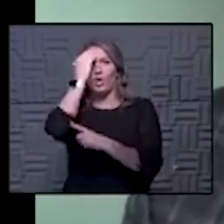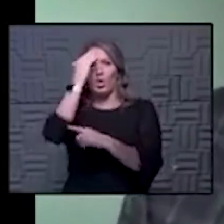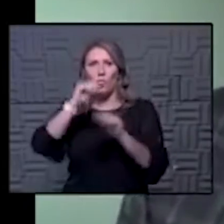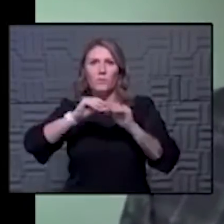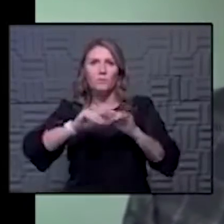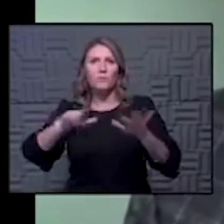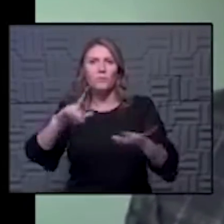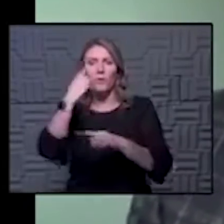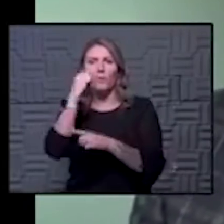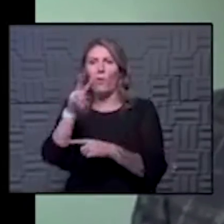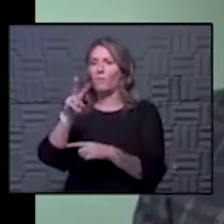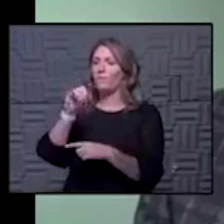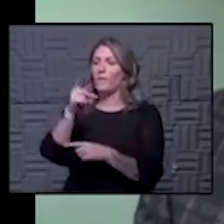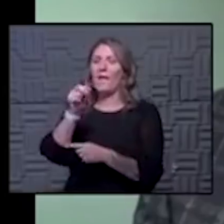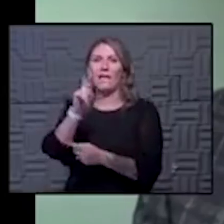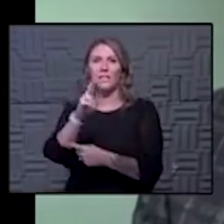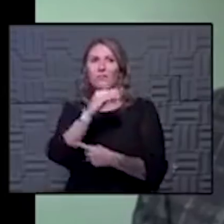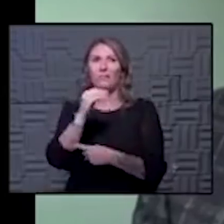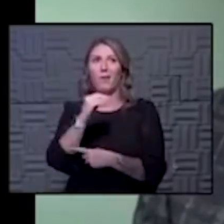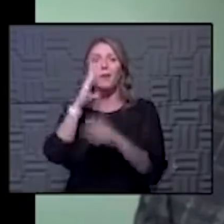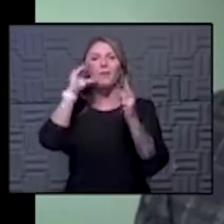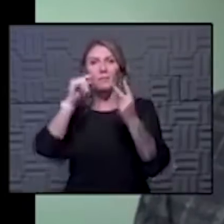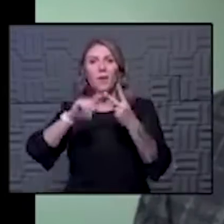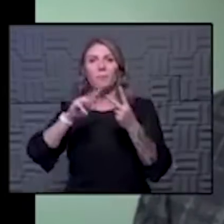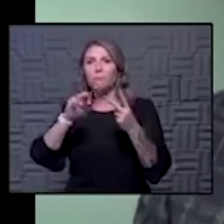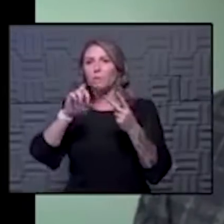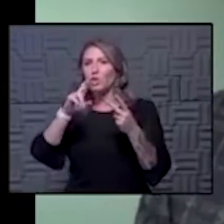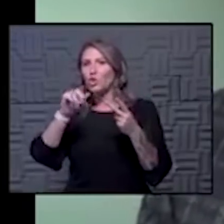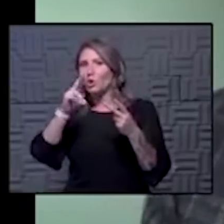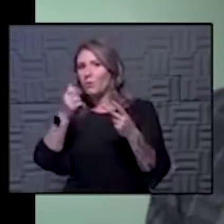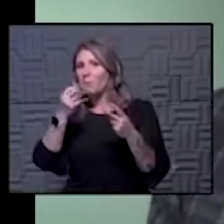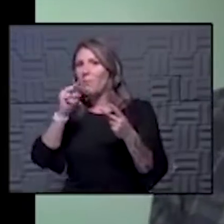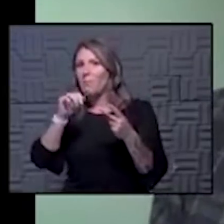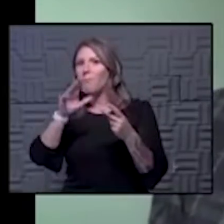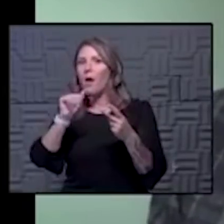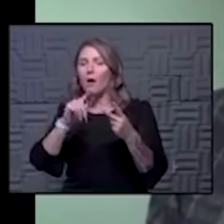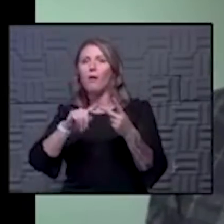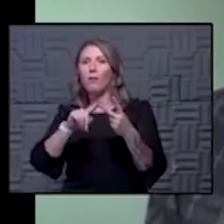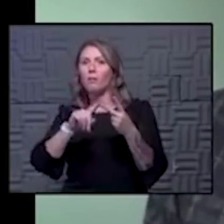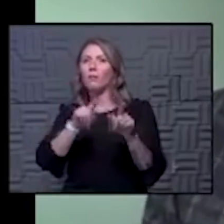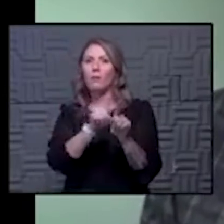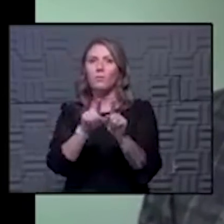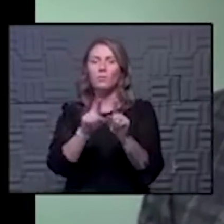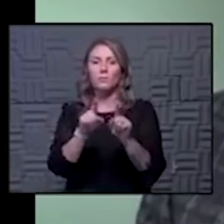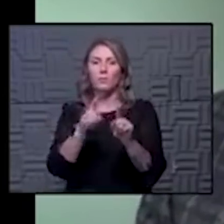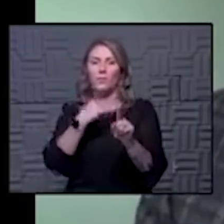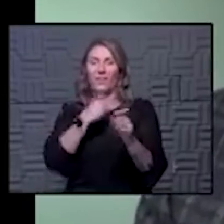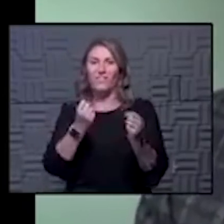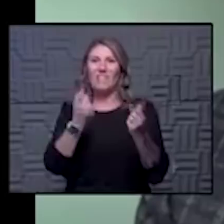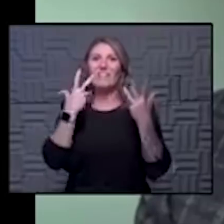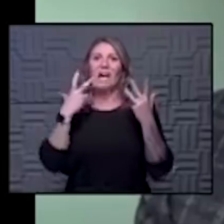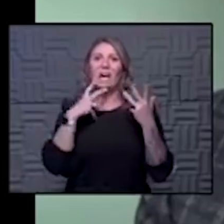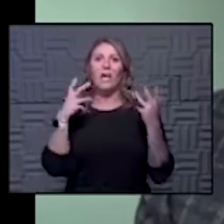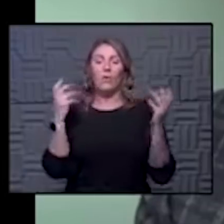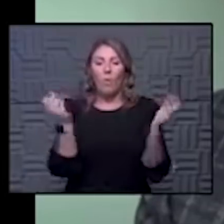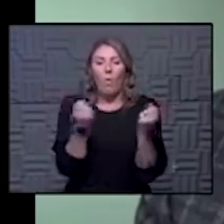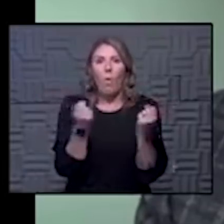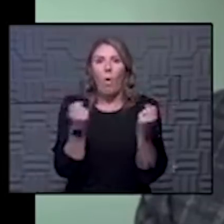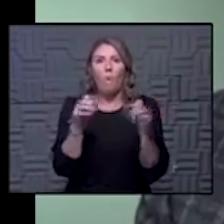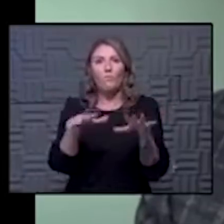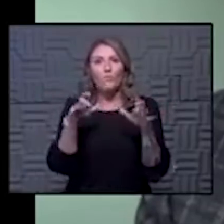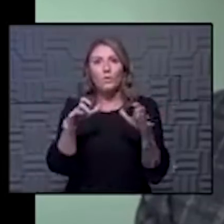for Pfizer. I suspect we will be for the Moderna one as well, because we have a lot of cold freezers. So I think